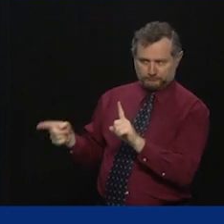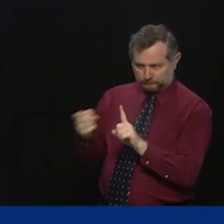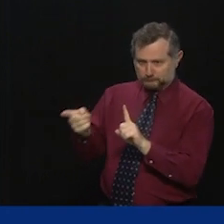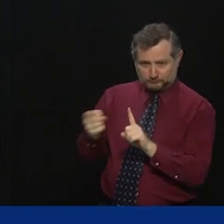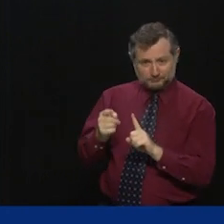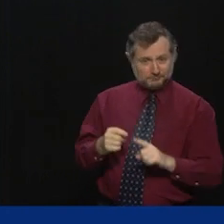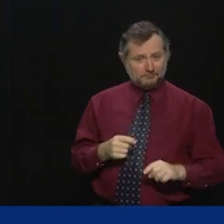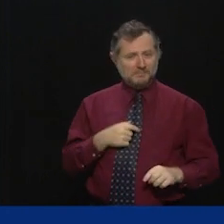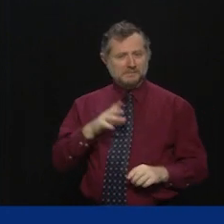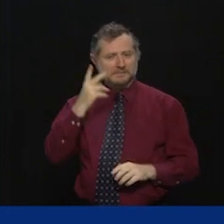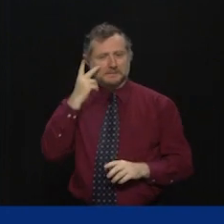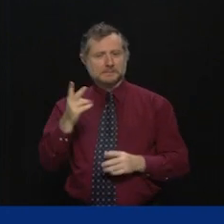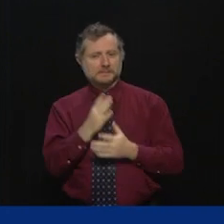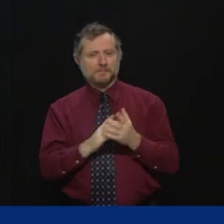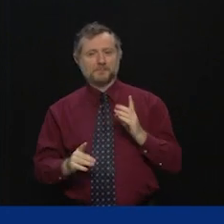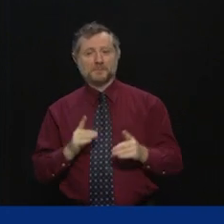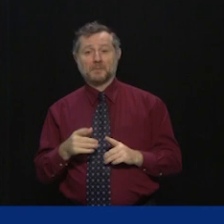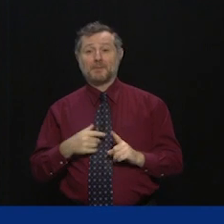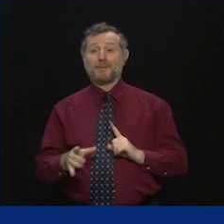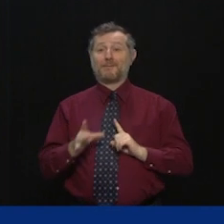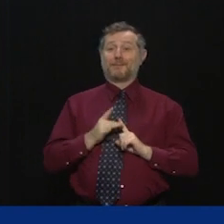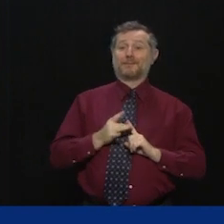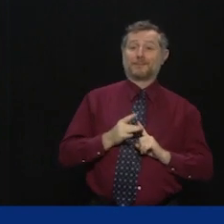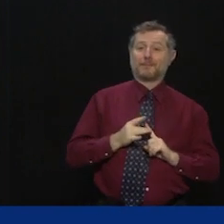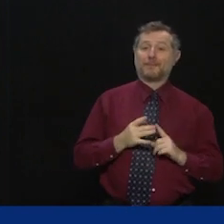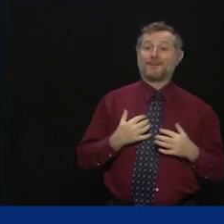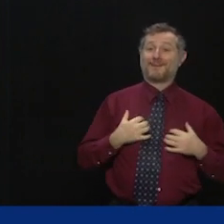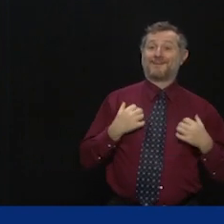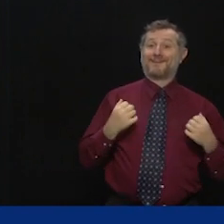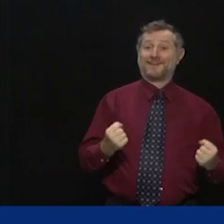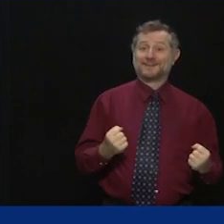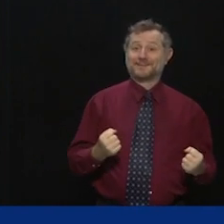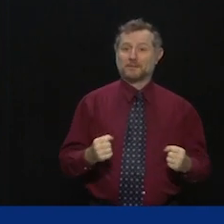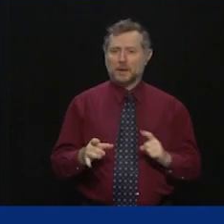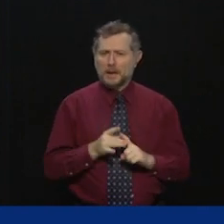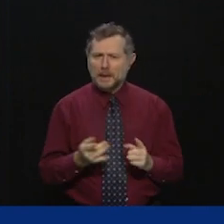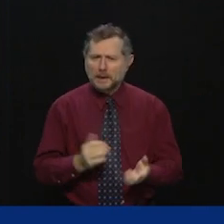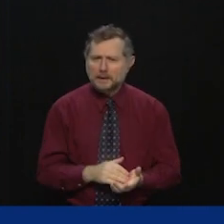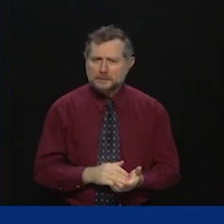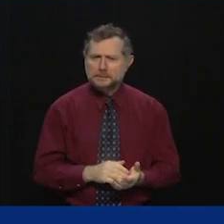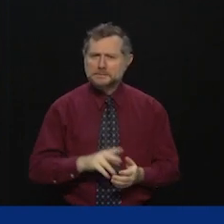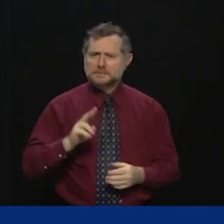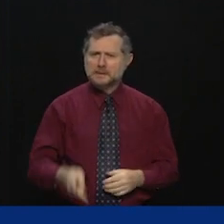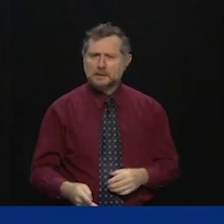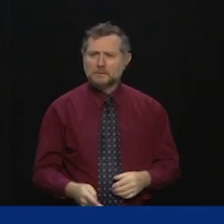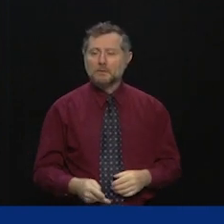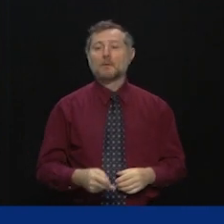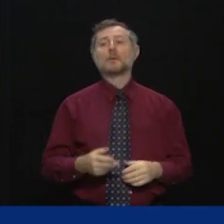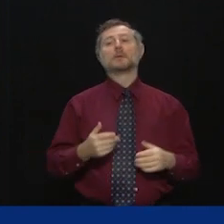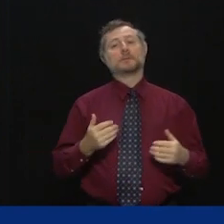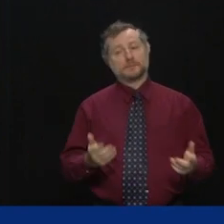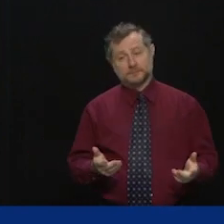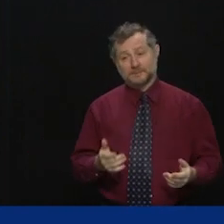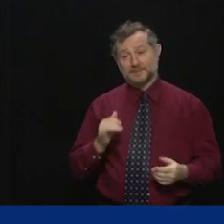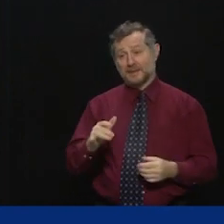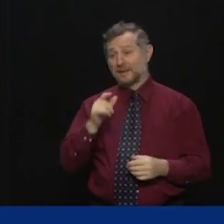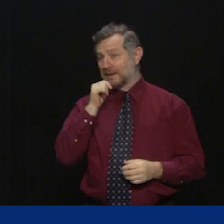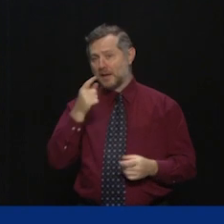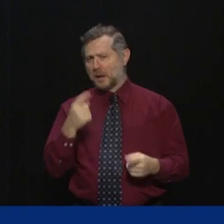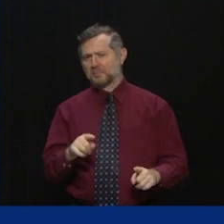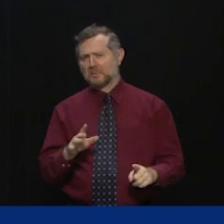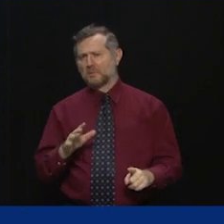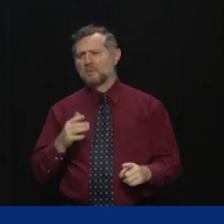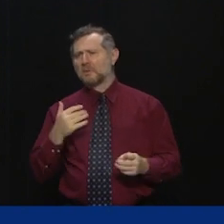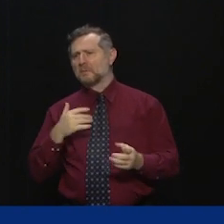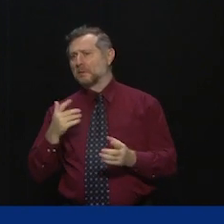are reinfected, that there are cases of breakthroughs. If that wasn't the reality, this could be a different conversation, but even people who've been